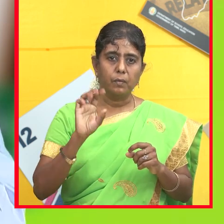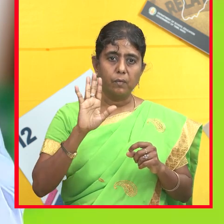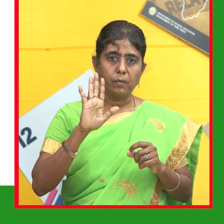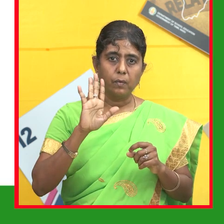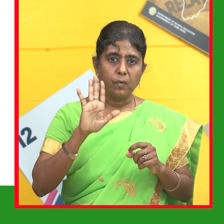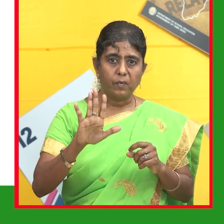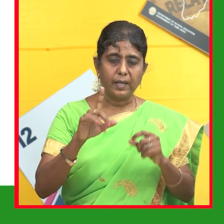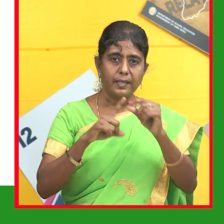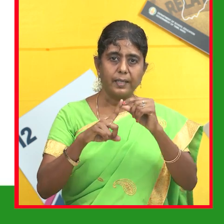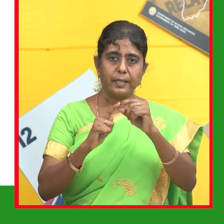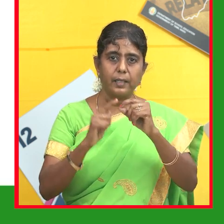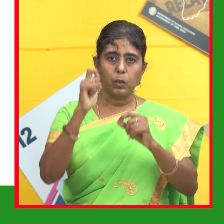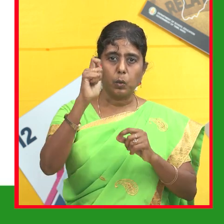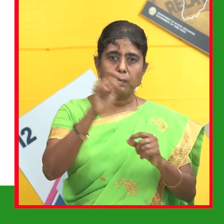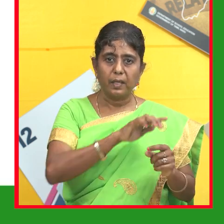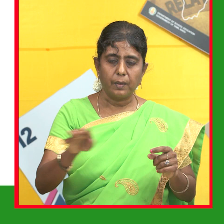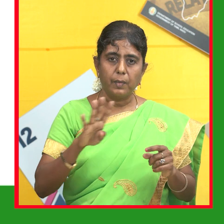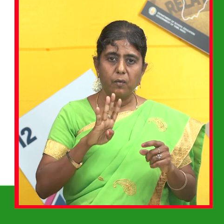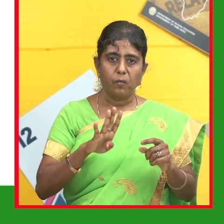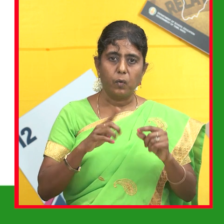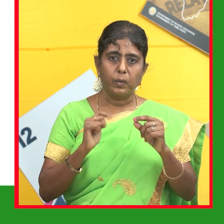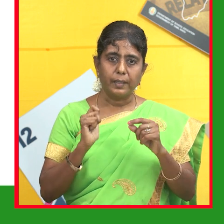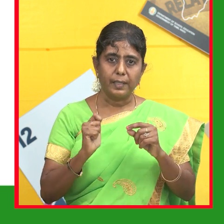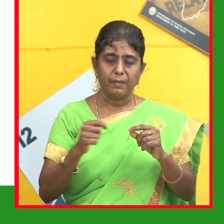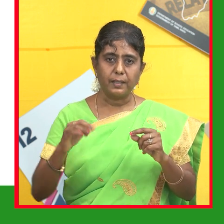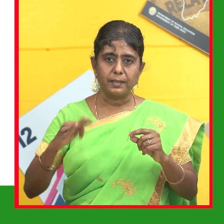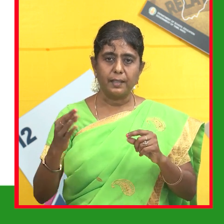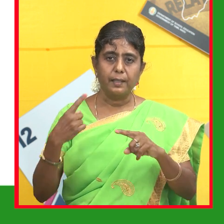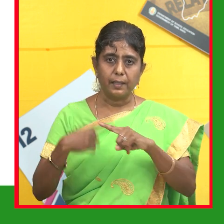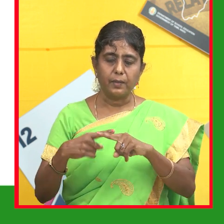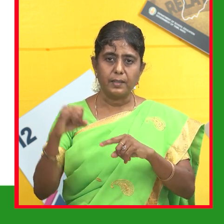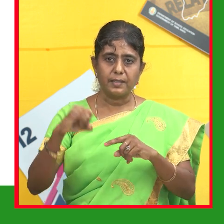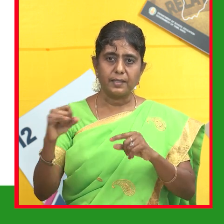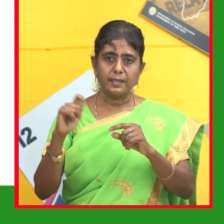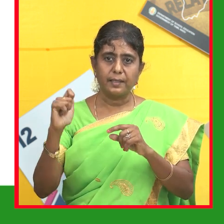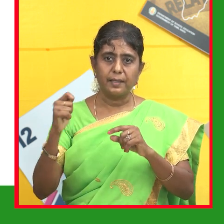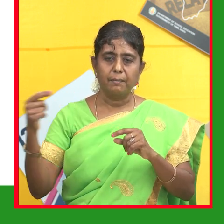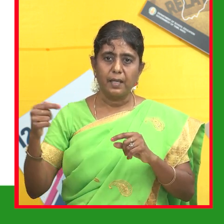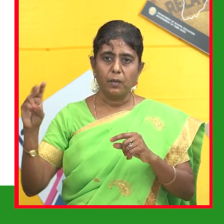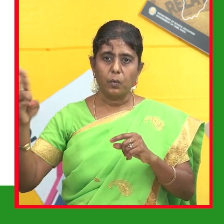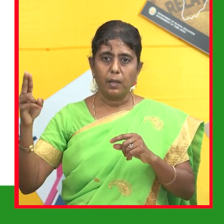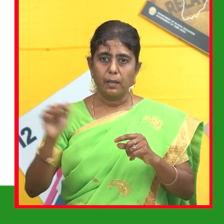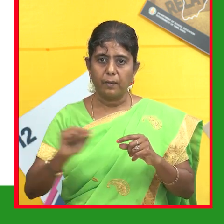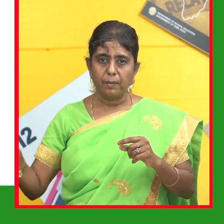5t cube by 4t minus 8, one rational expression, into 6t minus 12 by 10t.